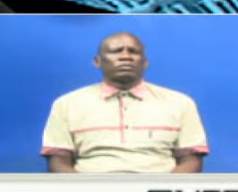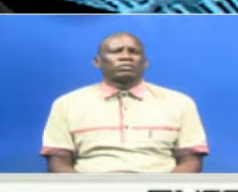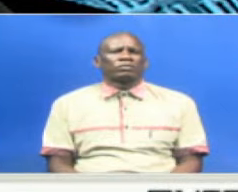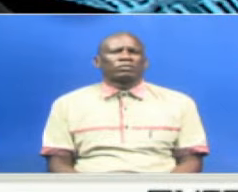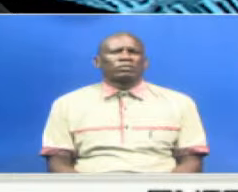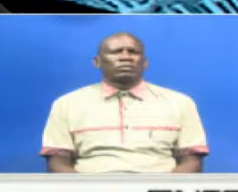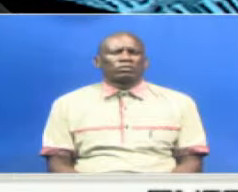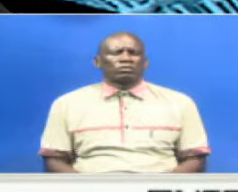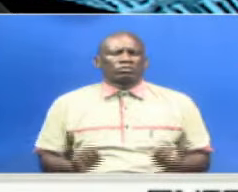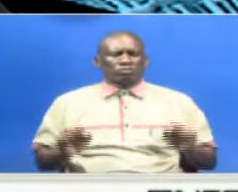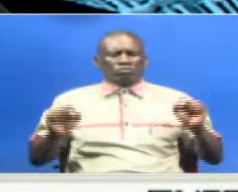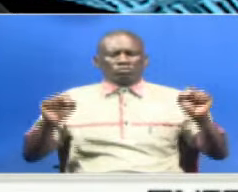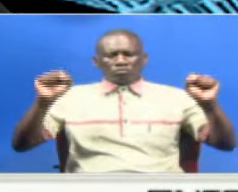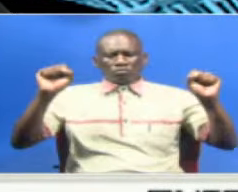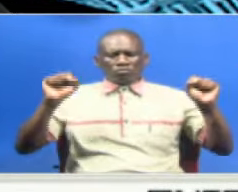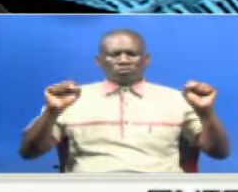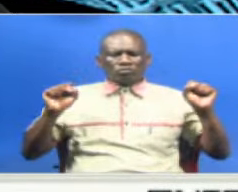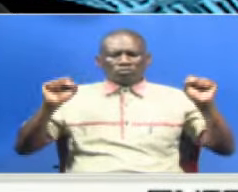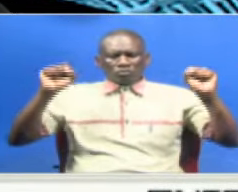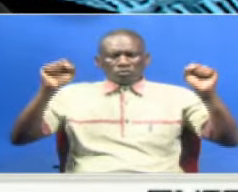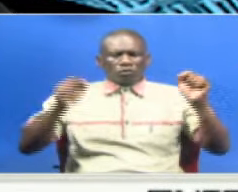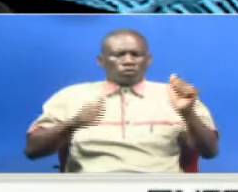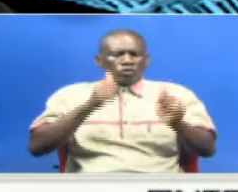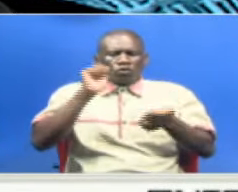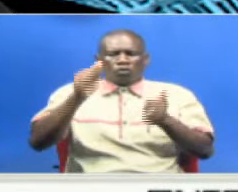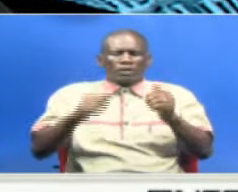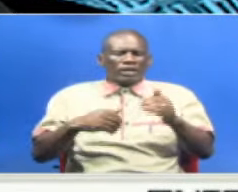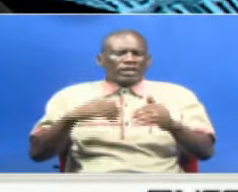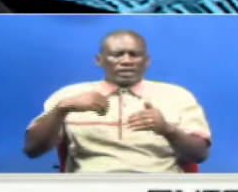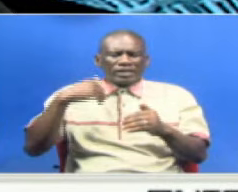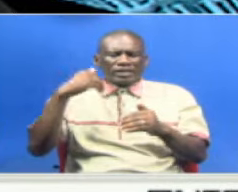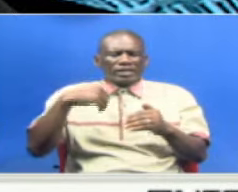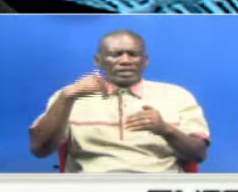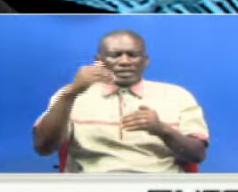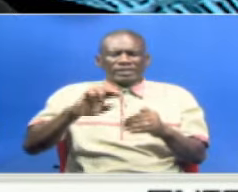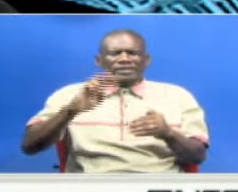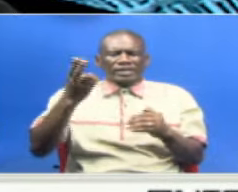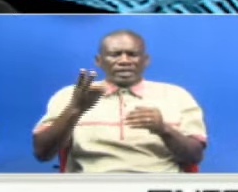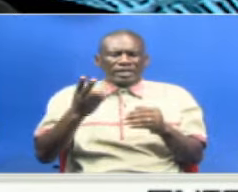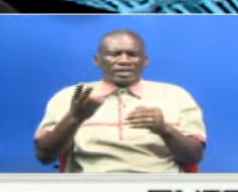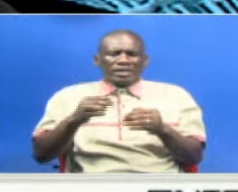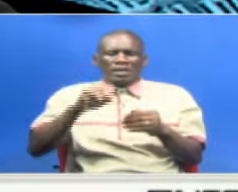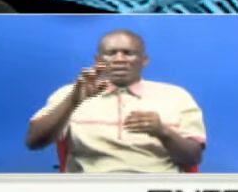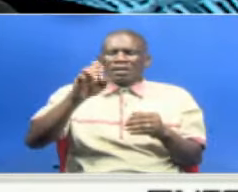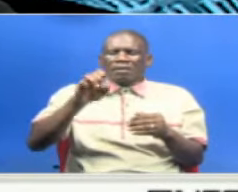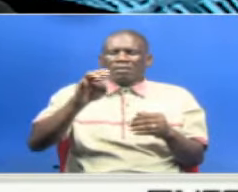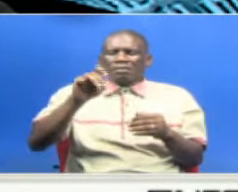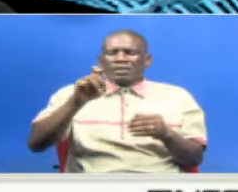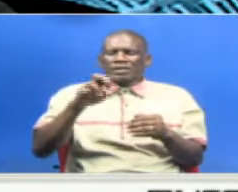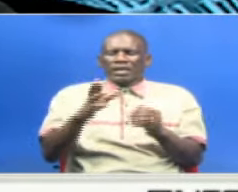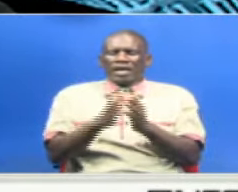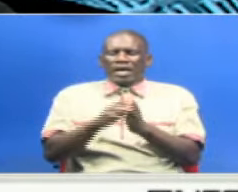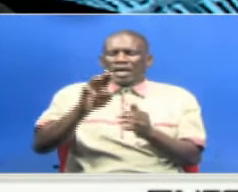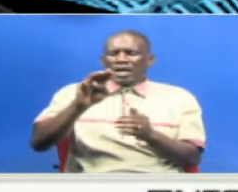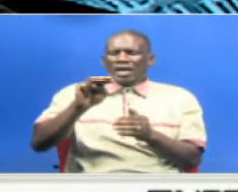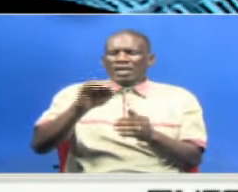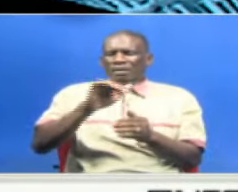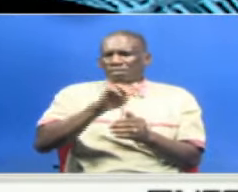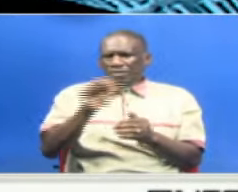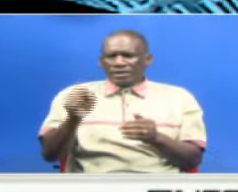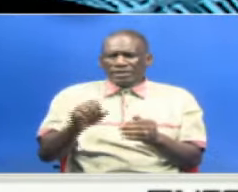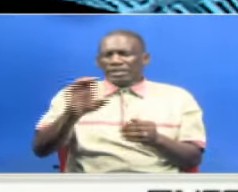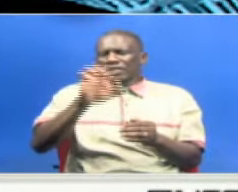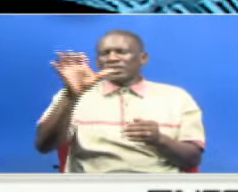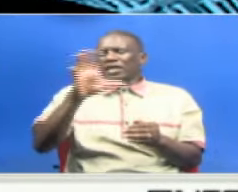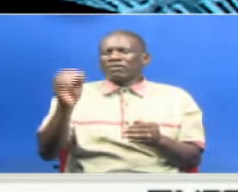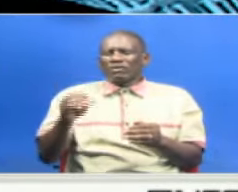Bodybuilders who will be contesting in the forthcoming second edition of Mr. and Miss East Africa Natural Bodybuilding Contest